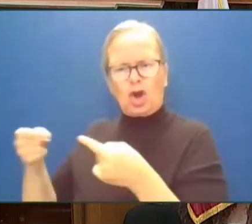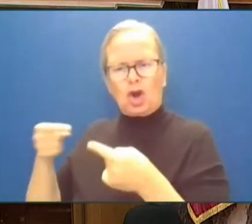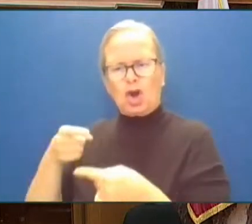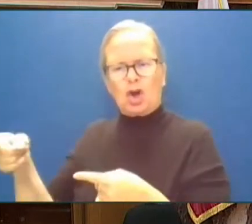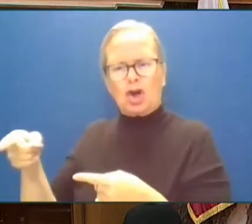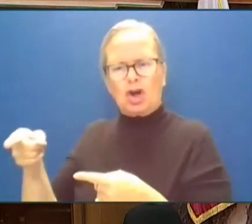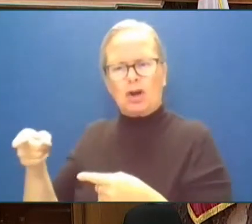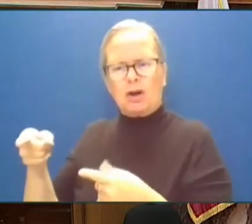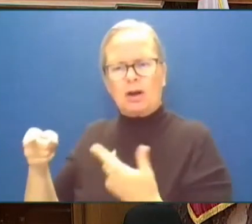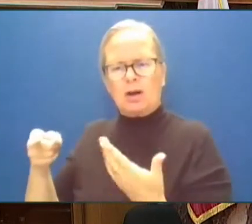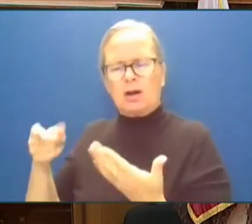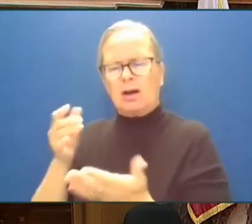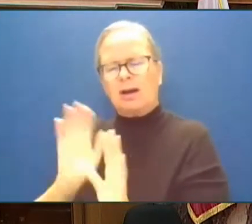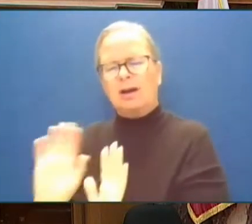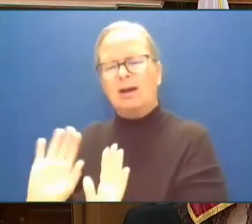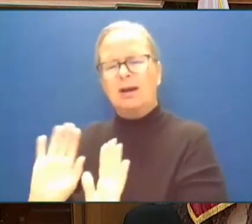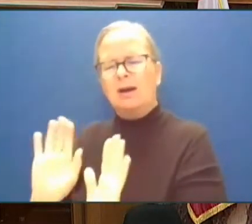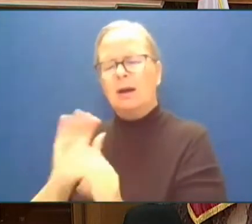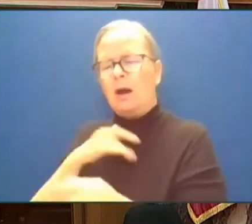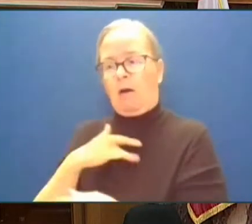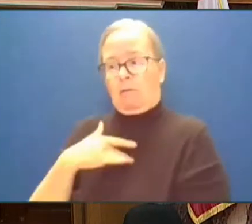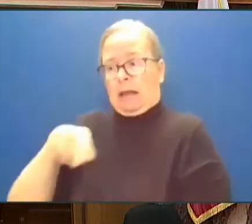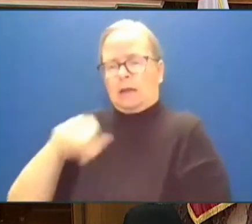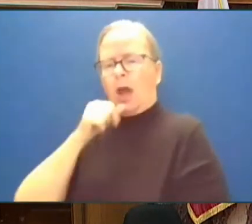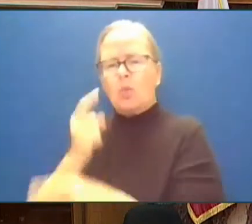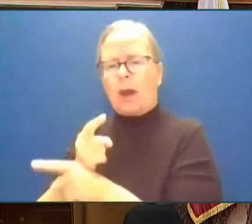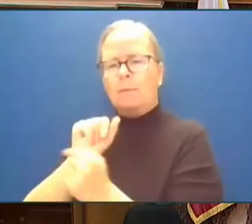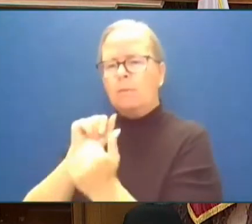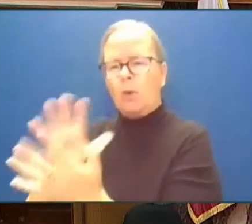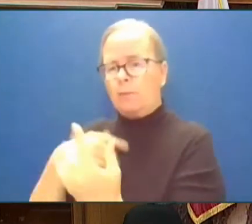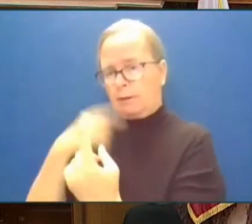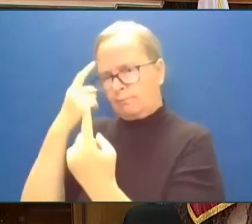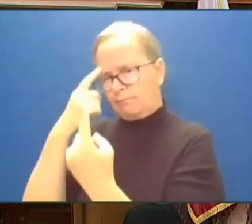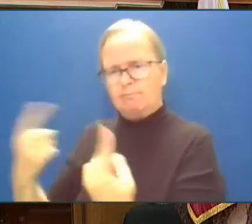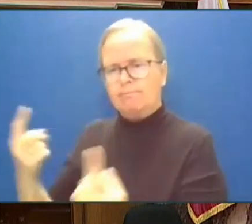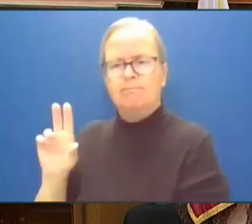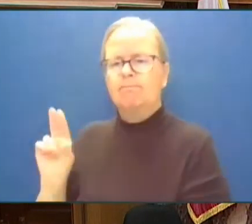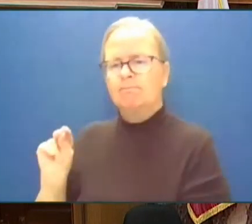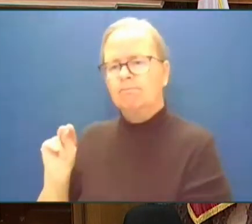The bell ends the question period.